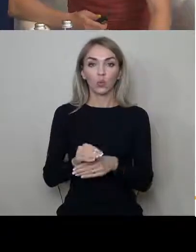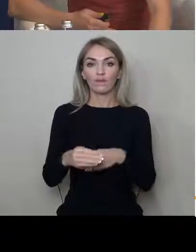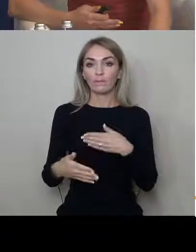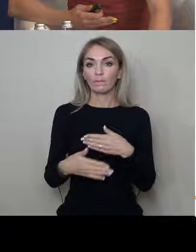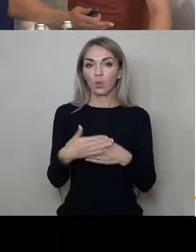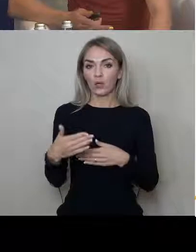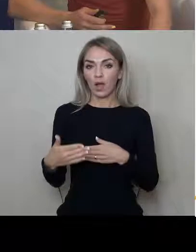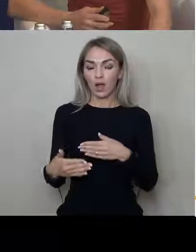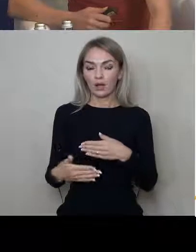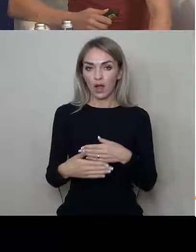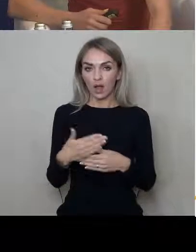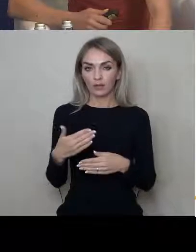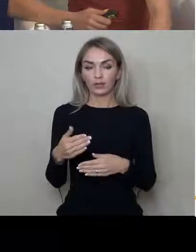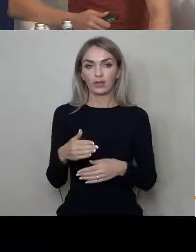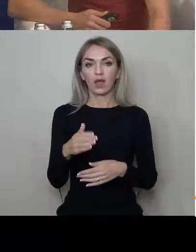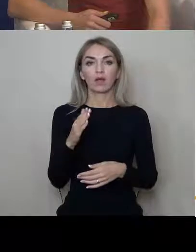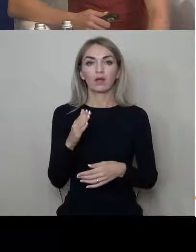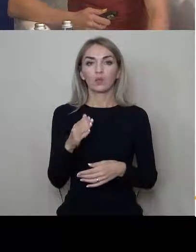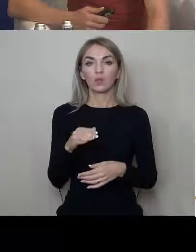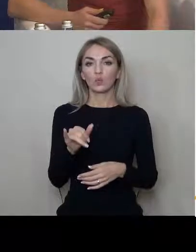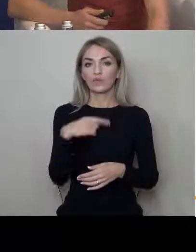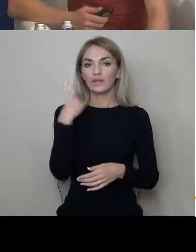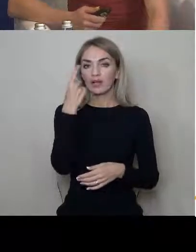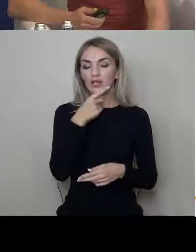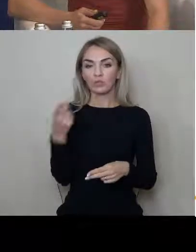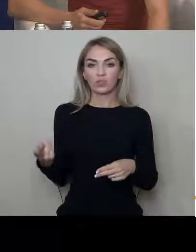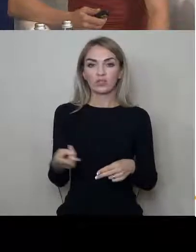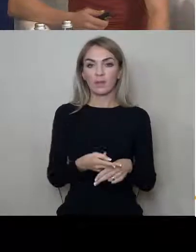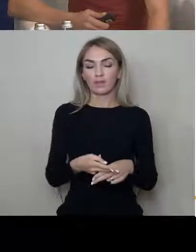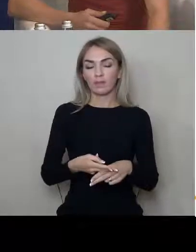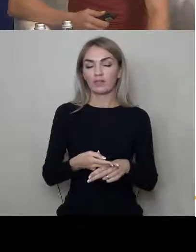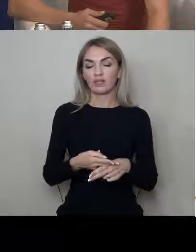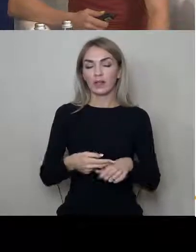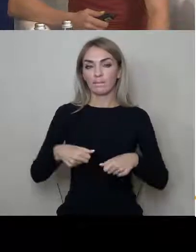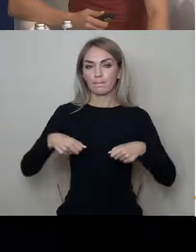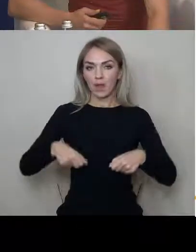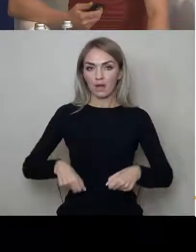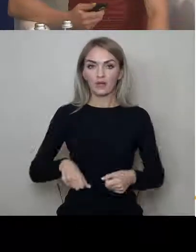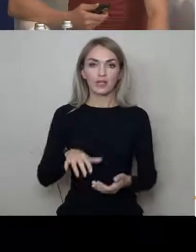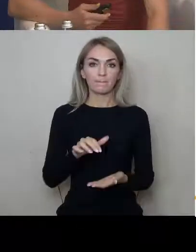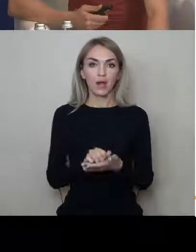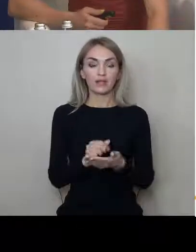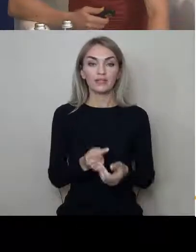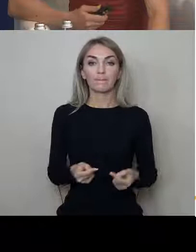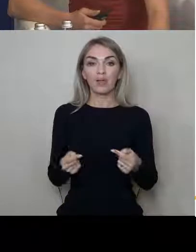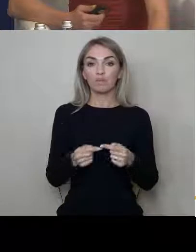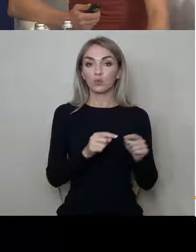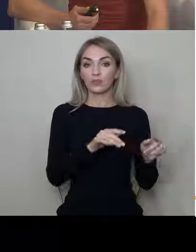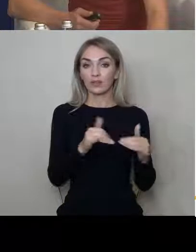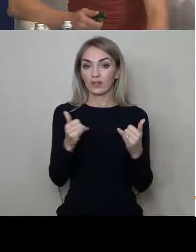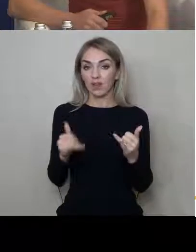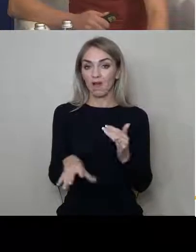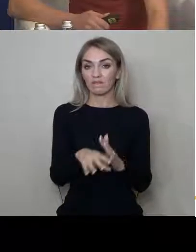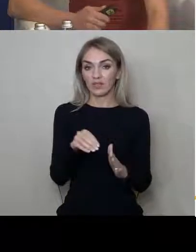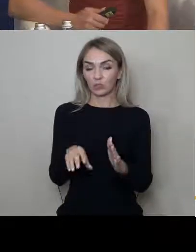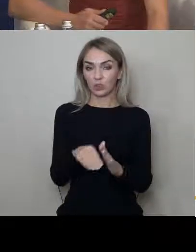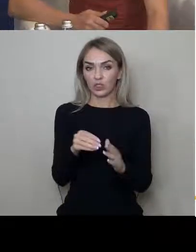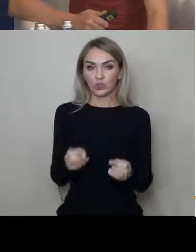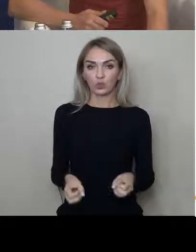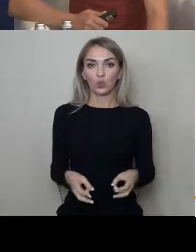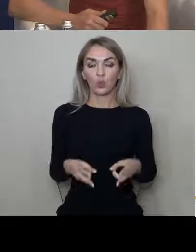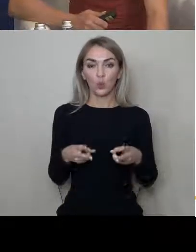provision added as to additional punishment in the form of banning